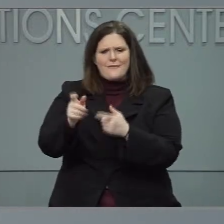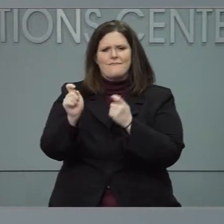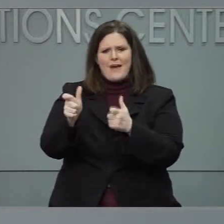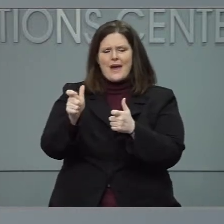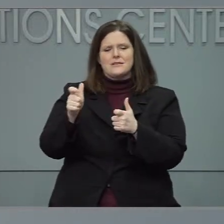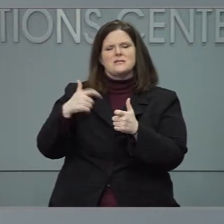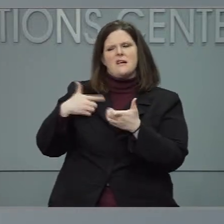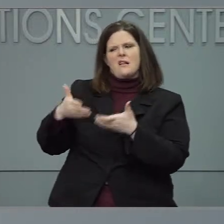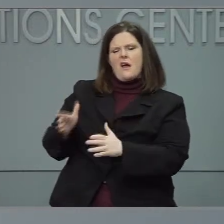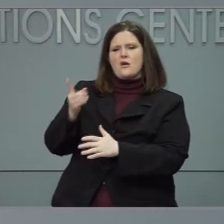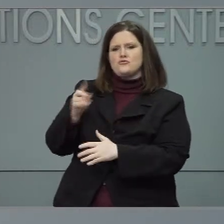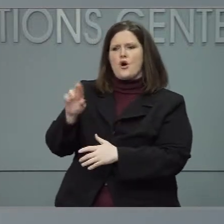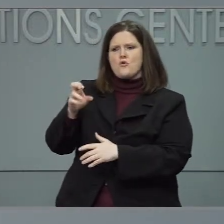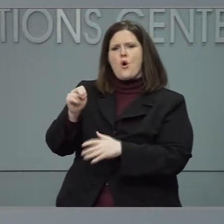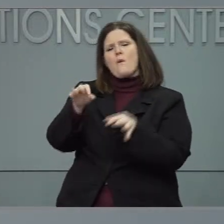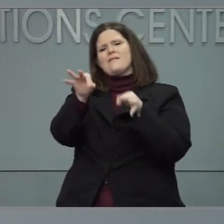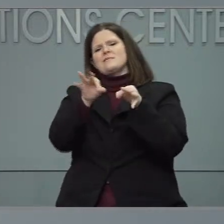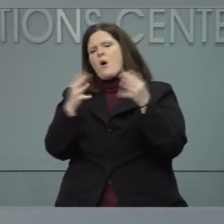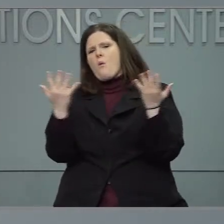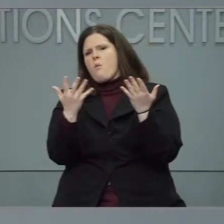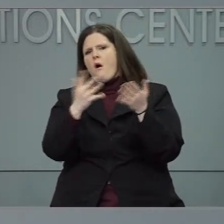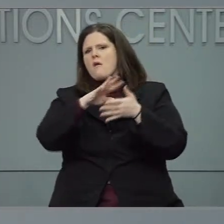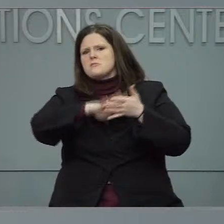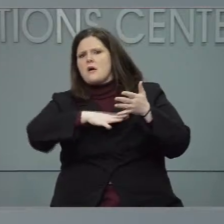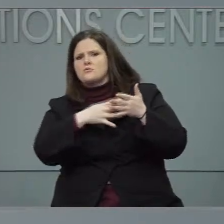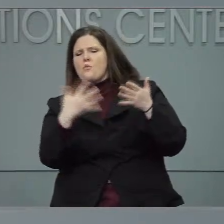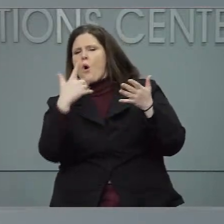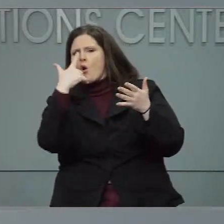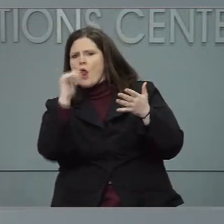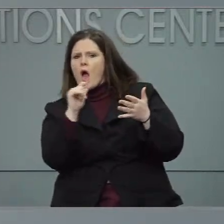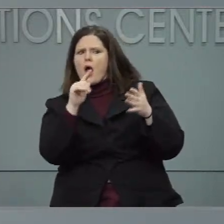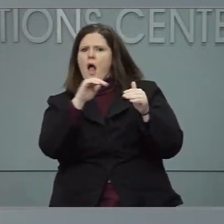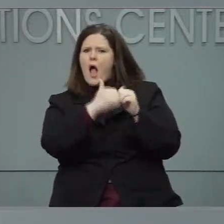I'll let Dr. Cohen address that specifically.